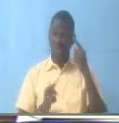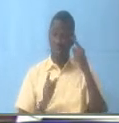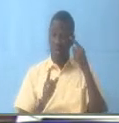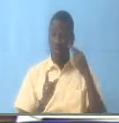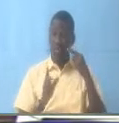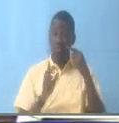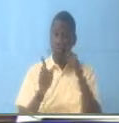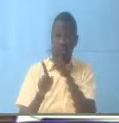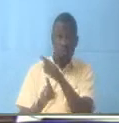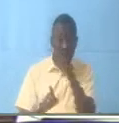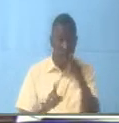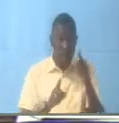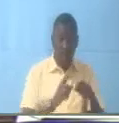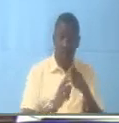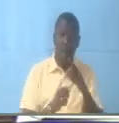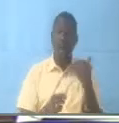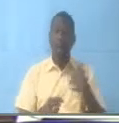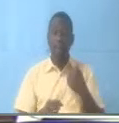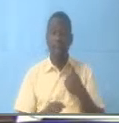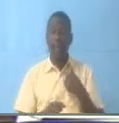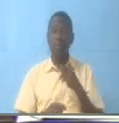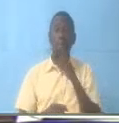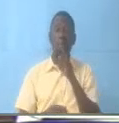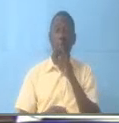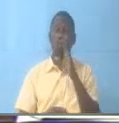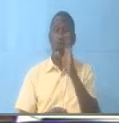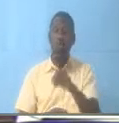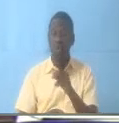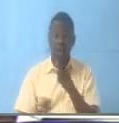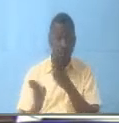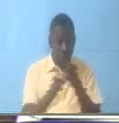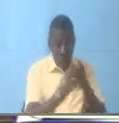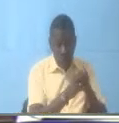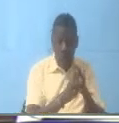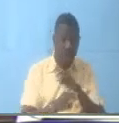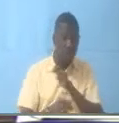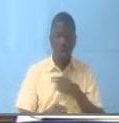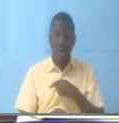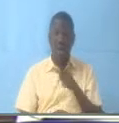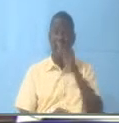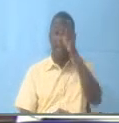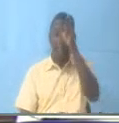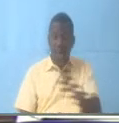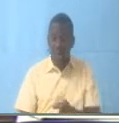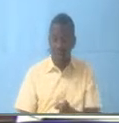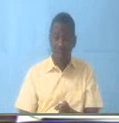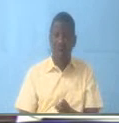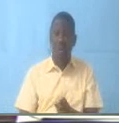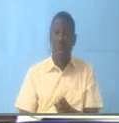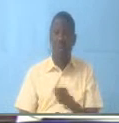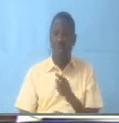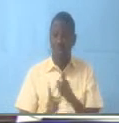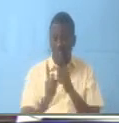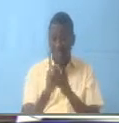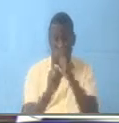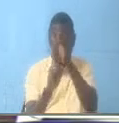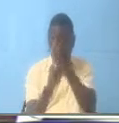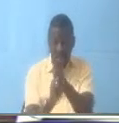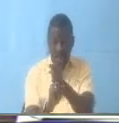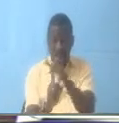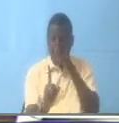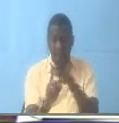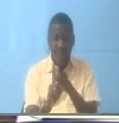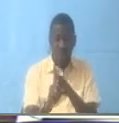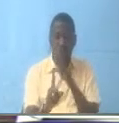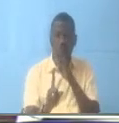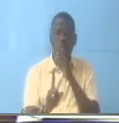pinpoint the blame on those that did the shooting and not the actual persons or person that ordered the shooting.